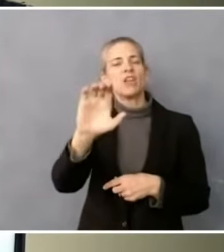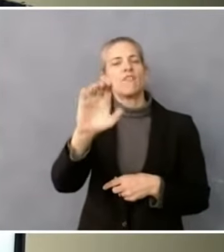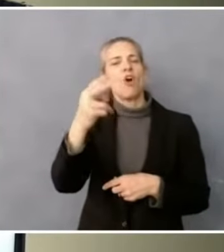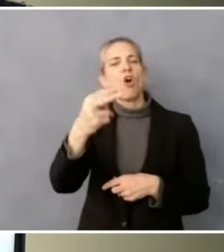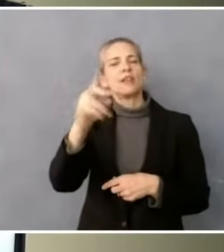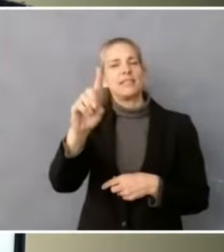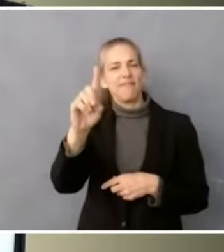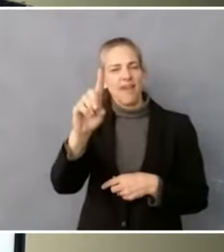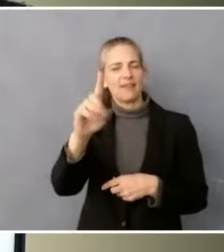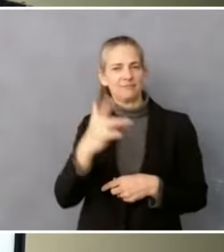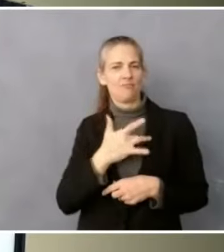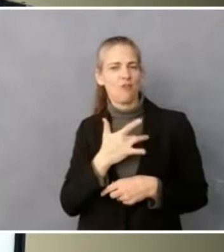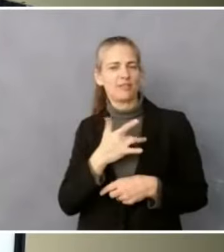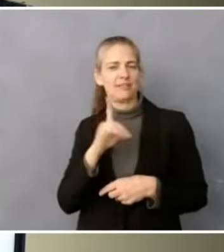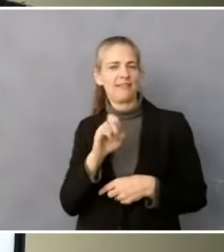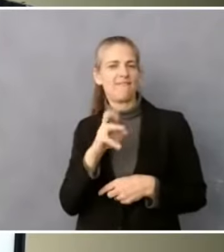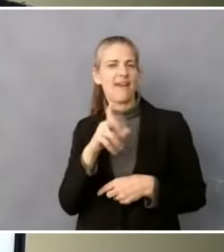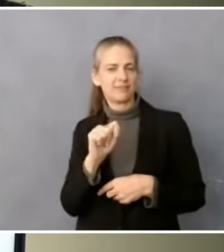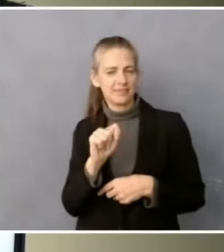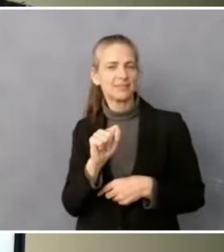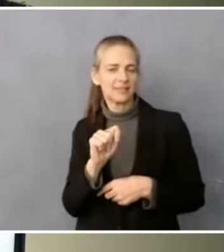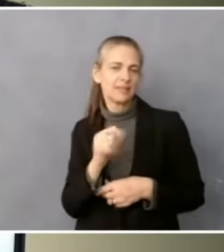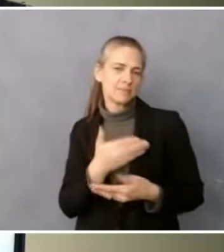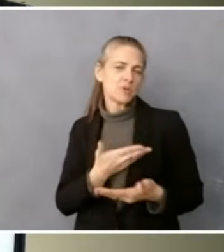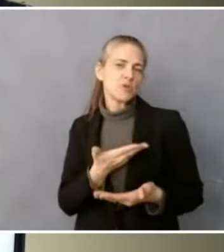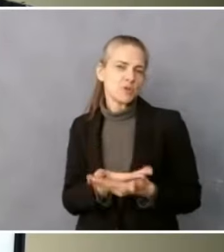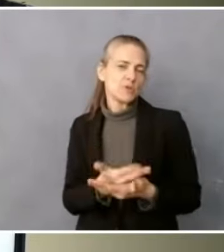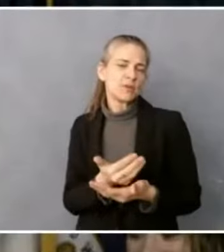all these brave families who are here with us.